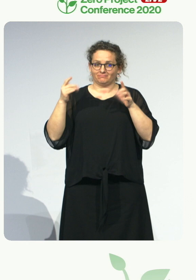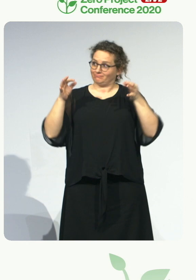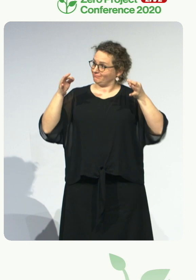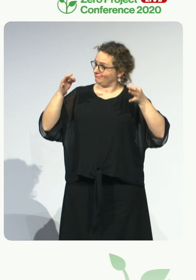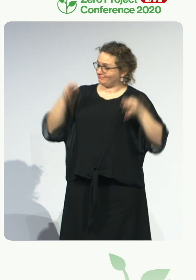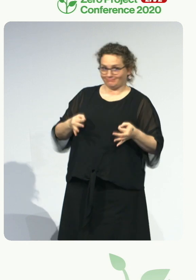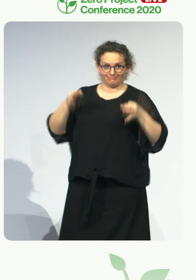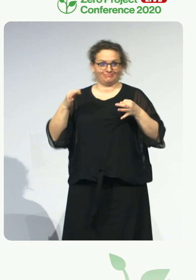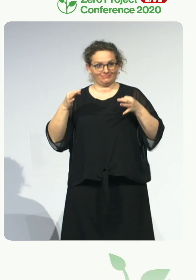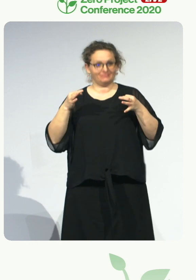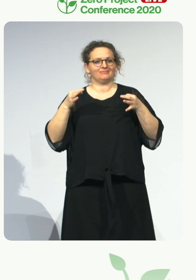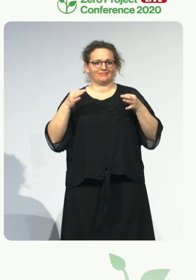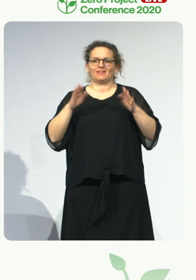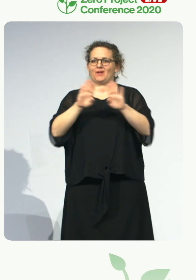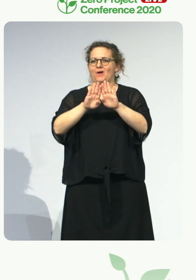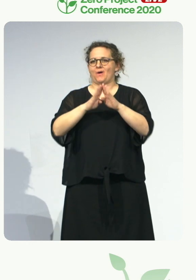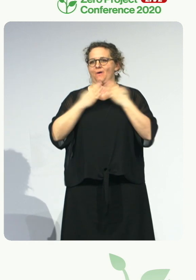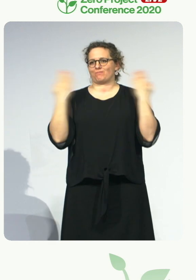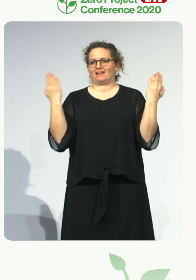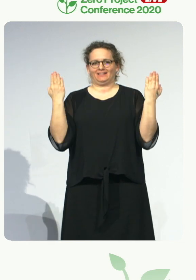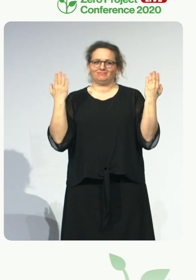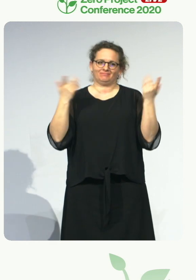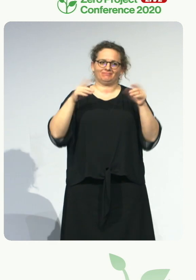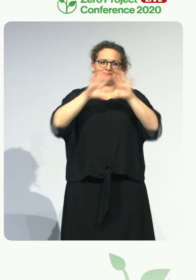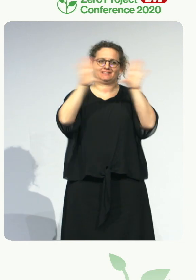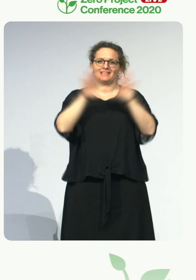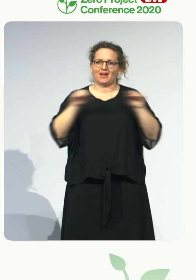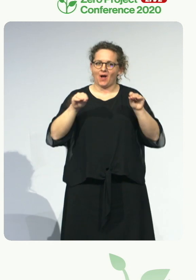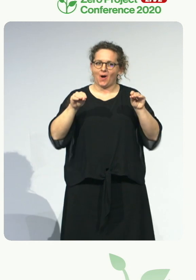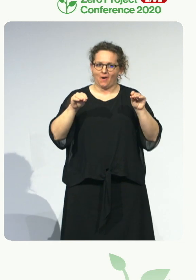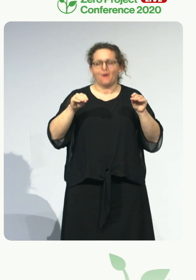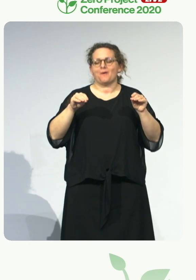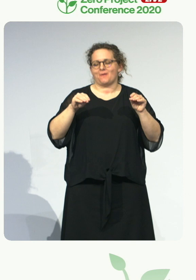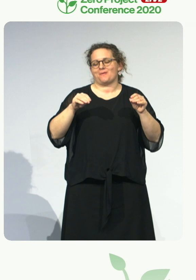ceremony open. So shall we begin? Okay.